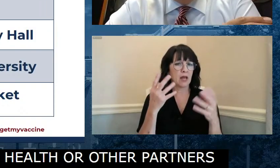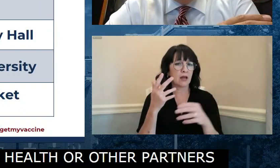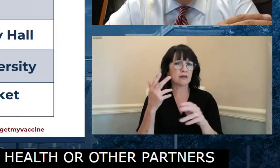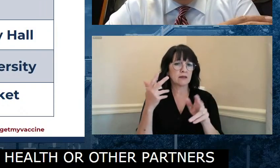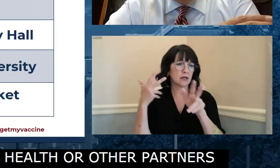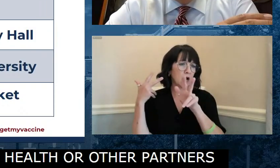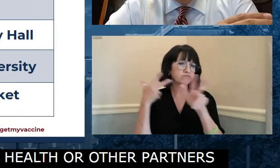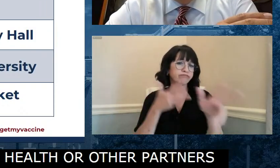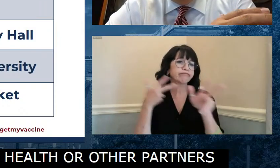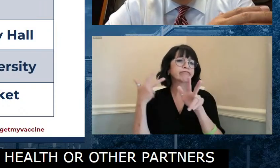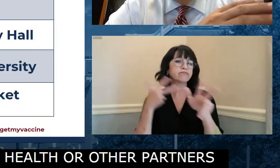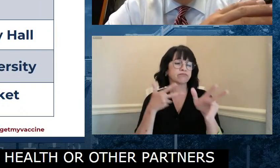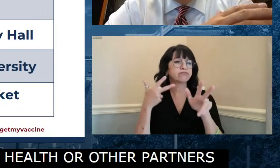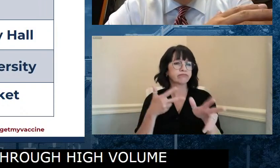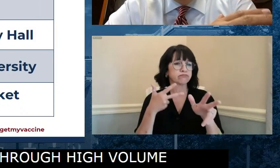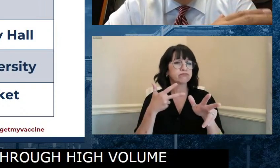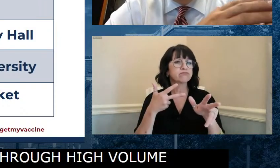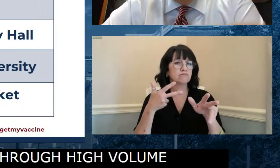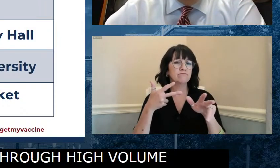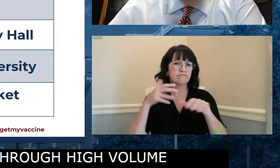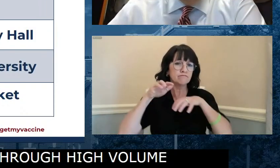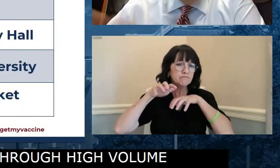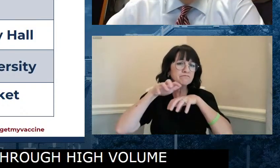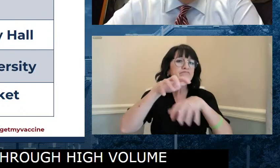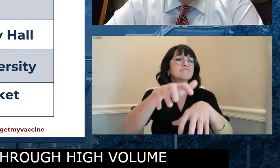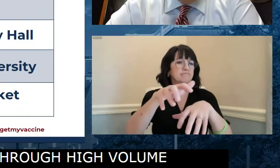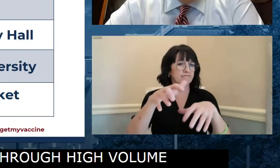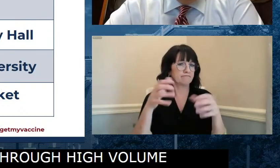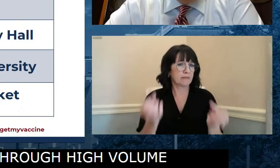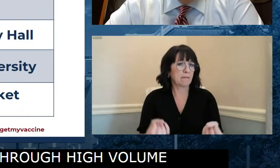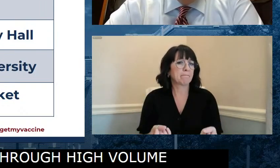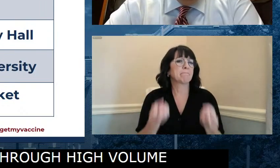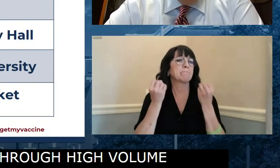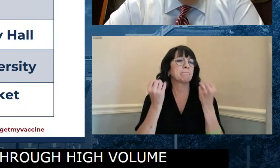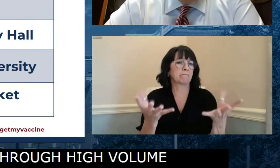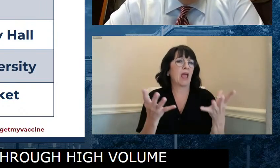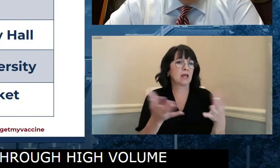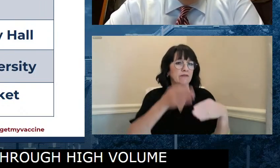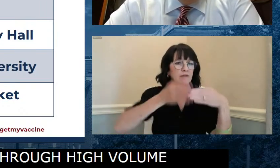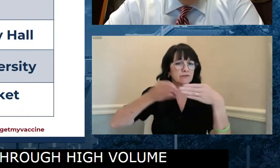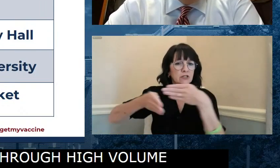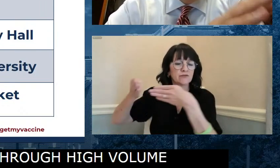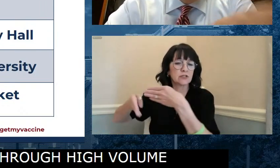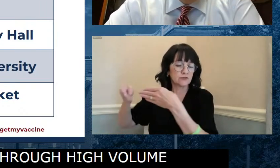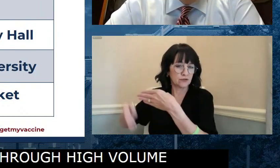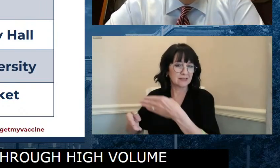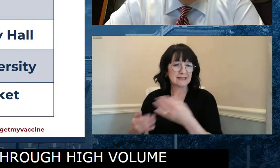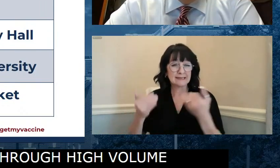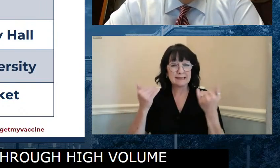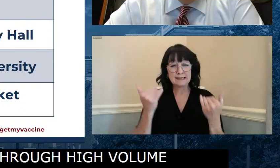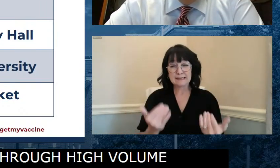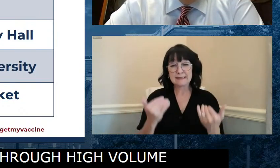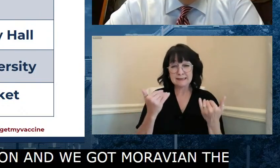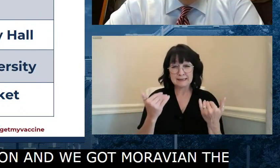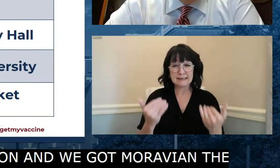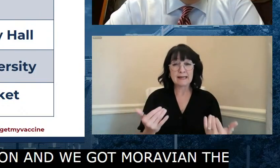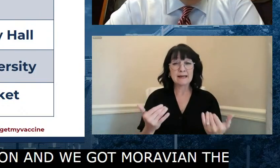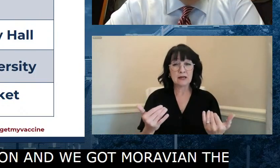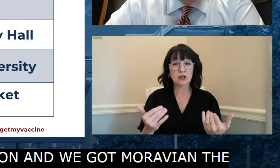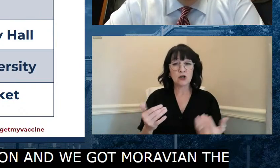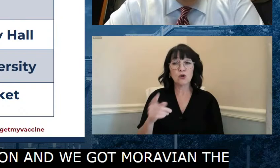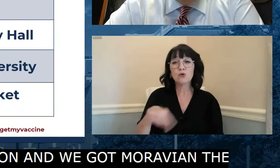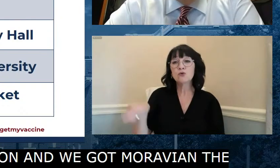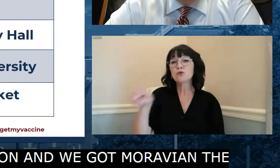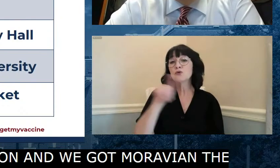as the season went on and we got more vaccine, the pendulum swung the other way. And now we're seeing, about 70% or so, a little bit more